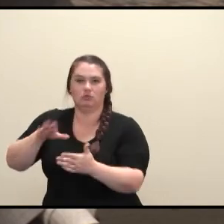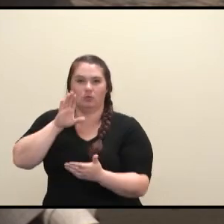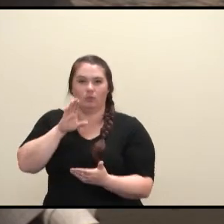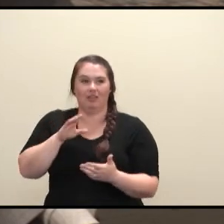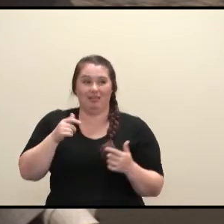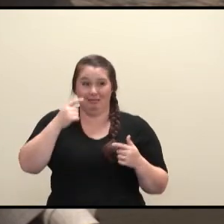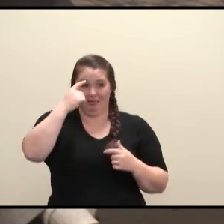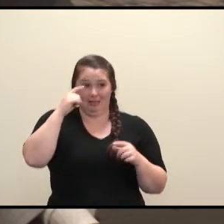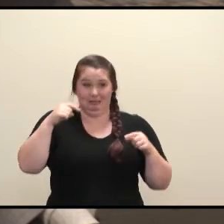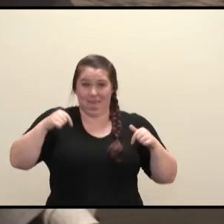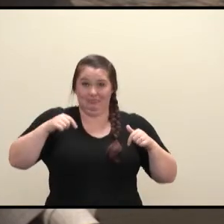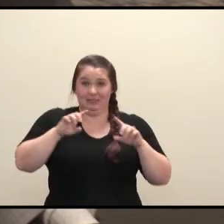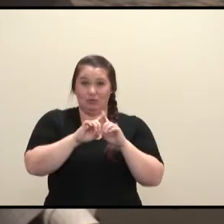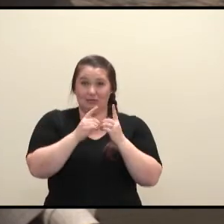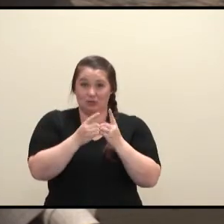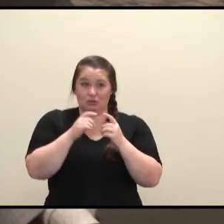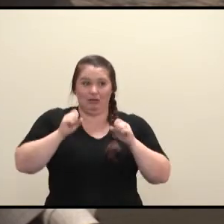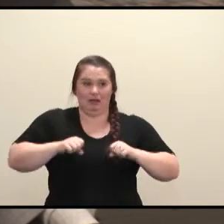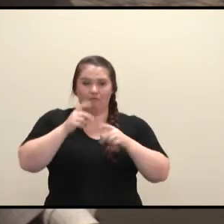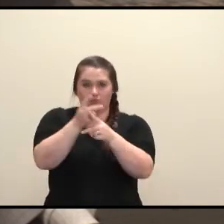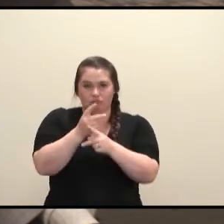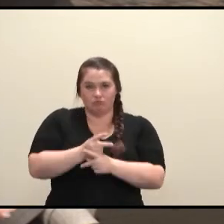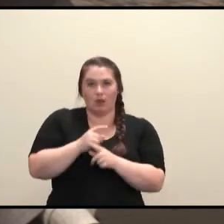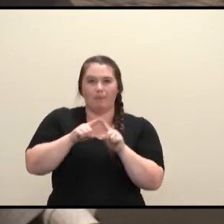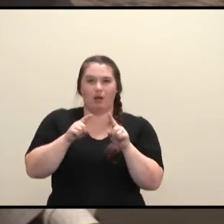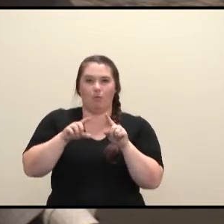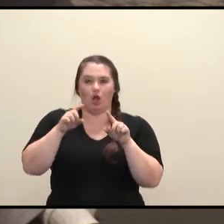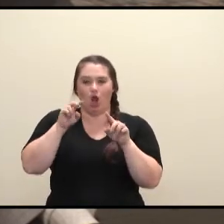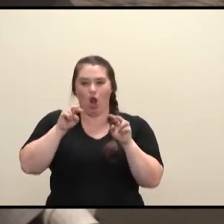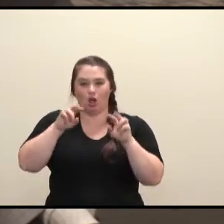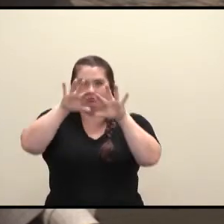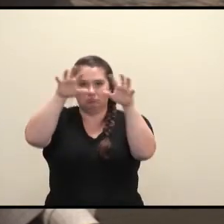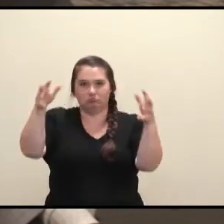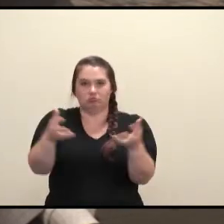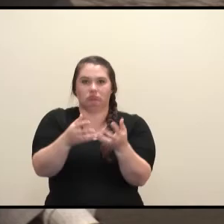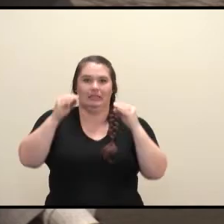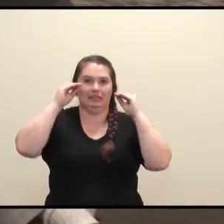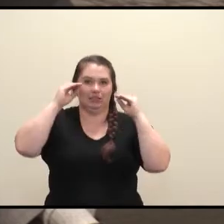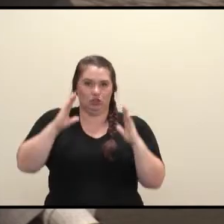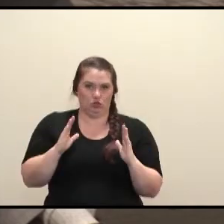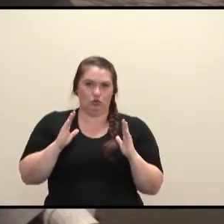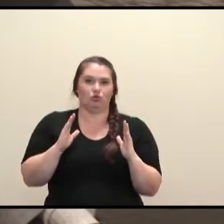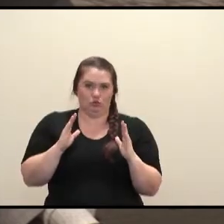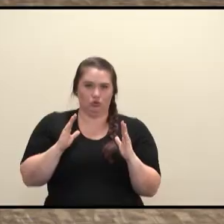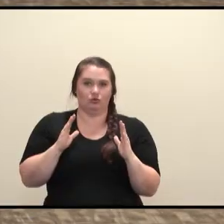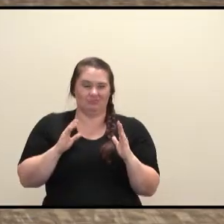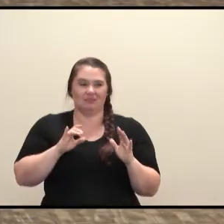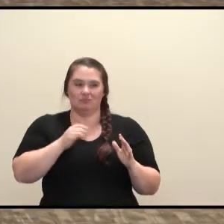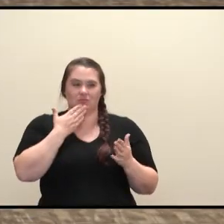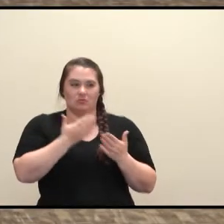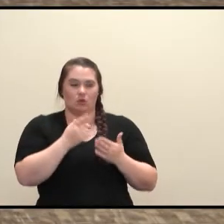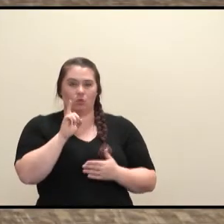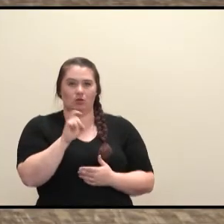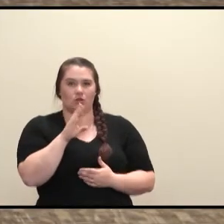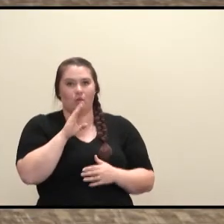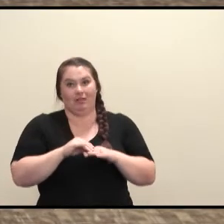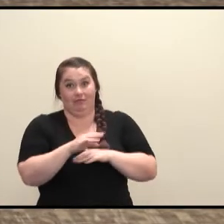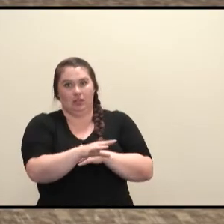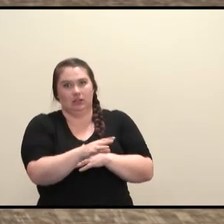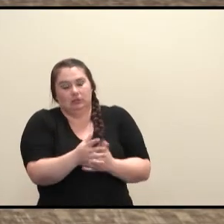district probably could calculate it, but we really look at teachers as a whole in our snapshot. Great, thank you. That's a great question, because it might make a